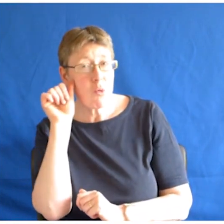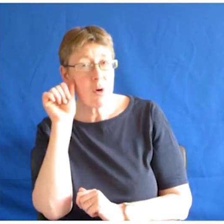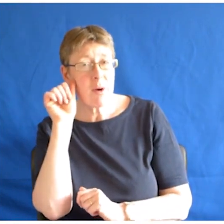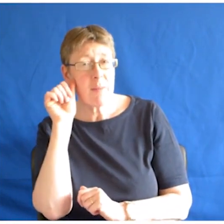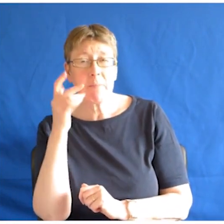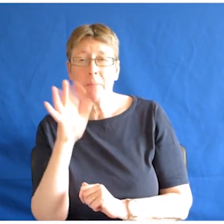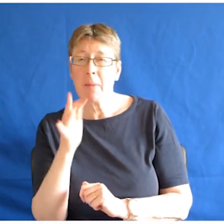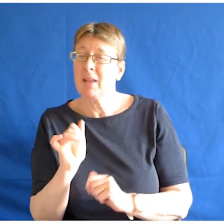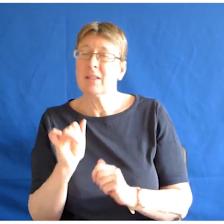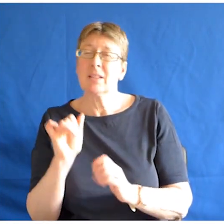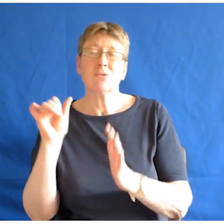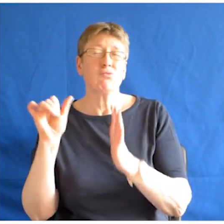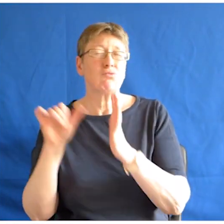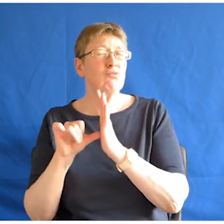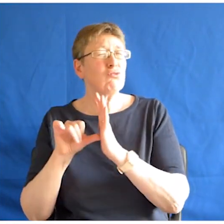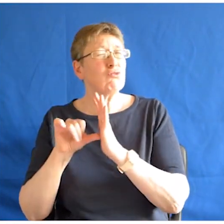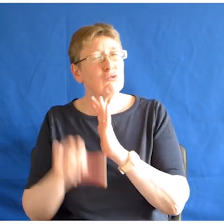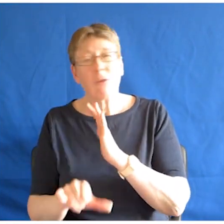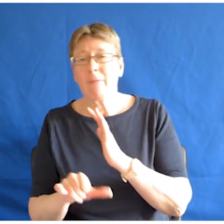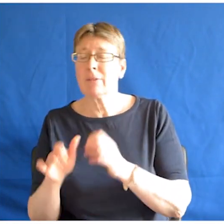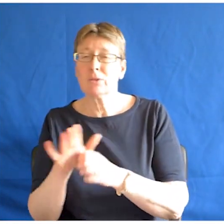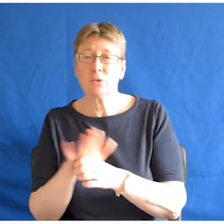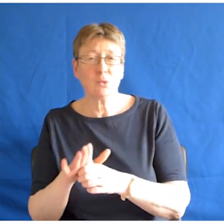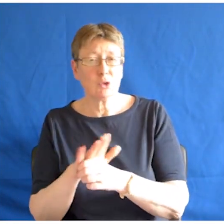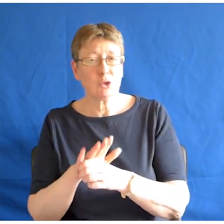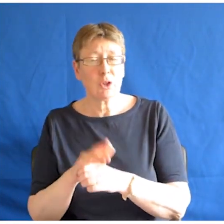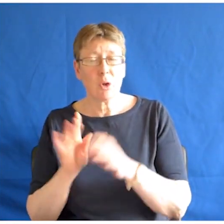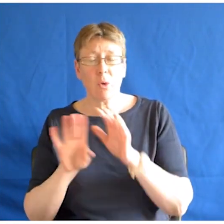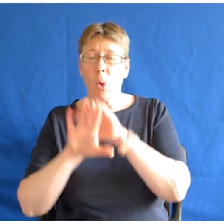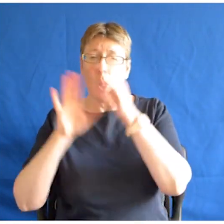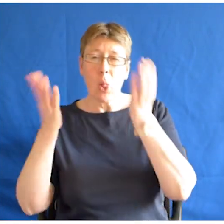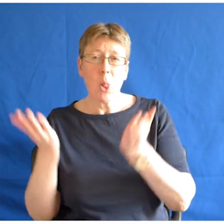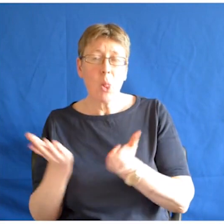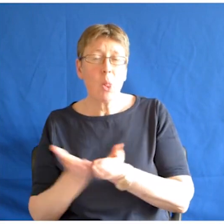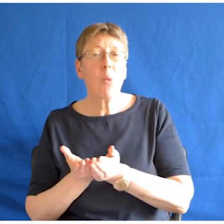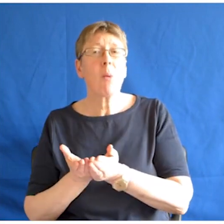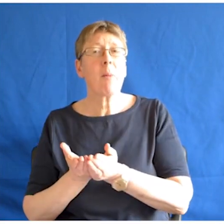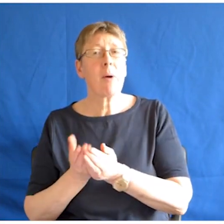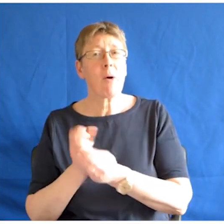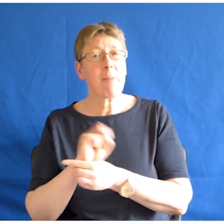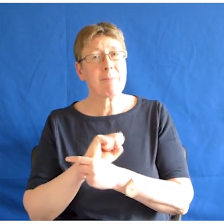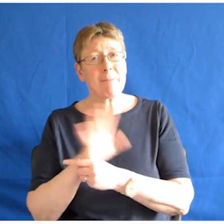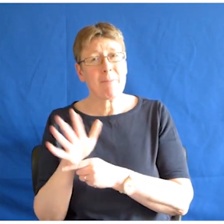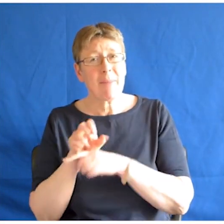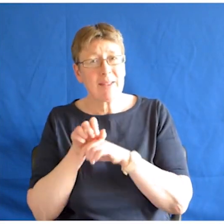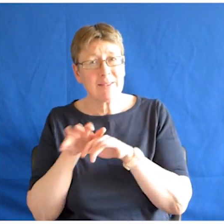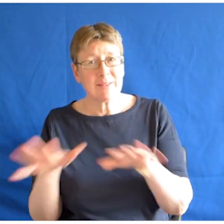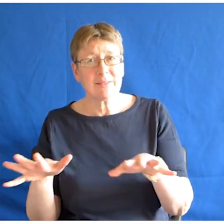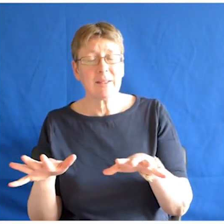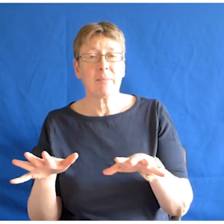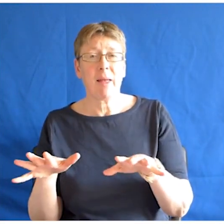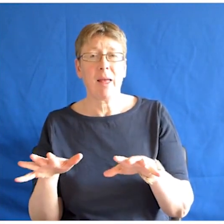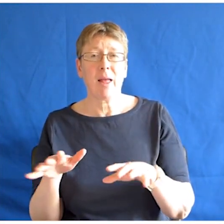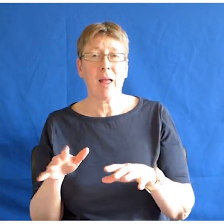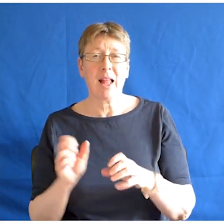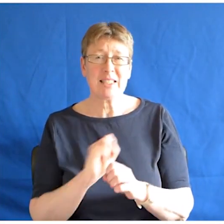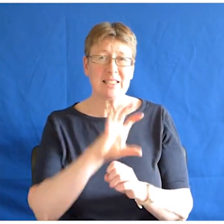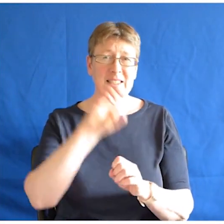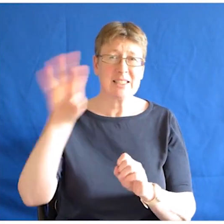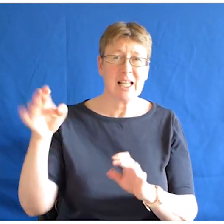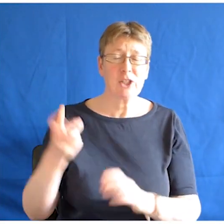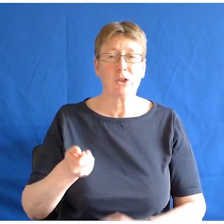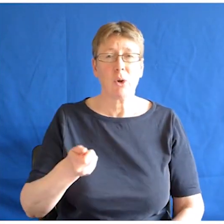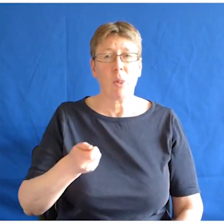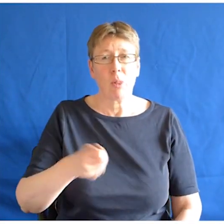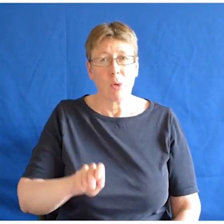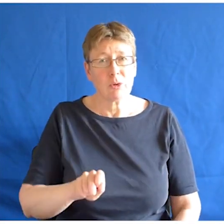what might be the hardest possible circumstances, a global pandemic and national lockdowns. And I know that you'll really have